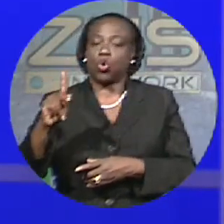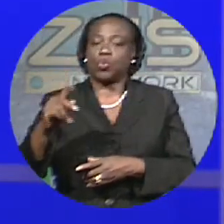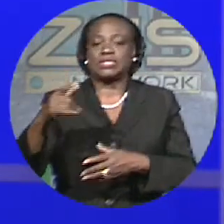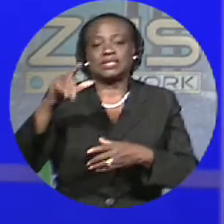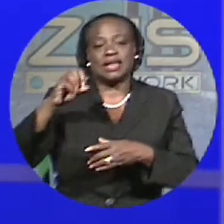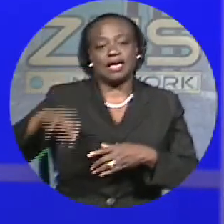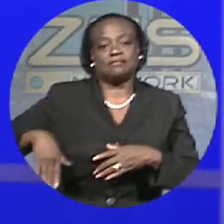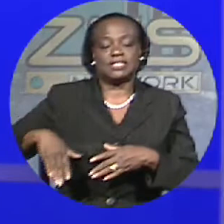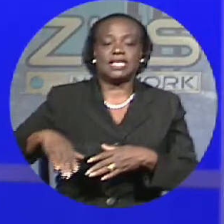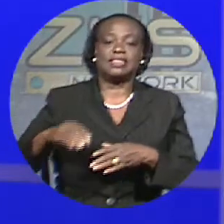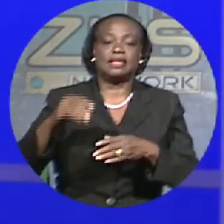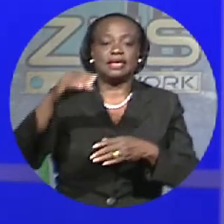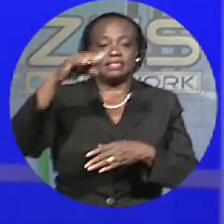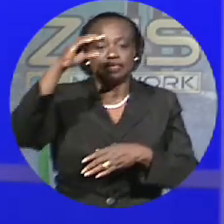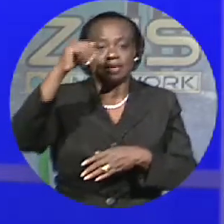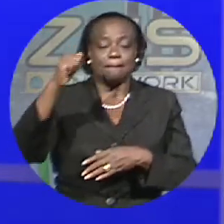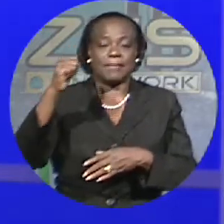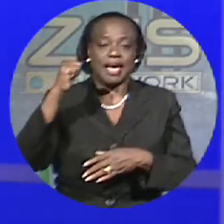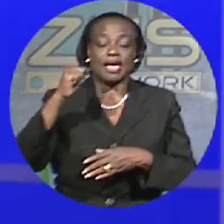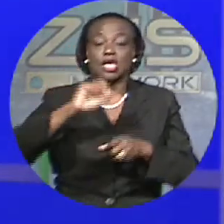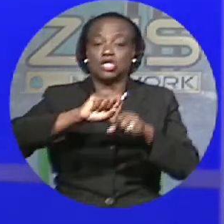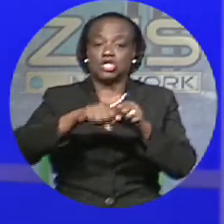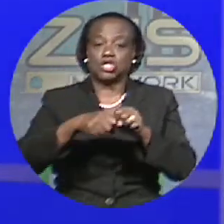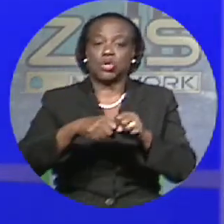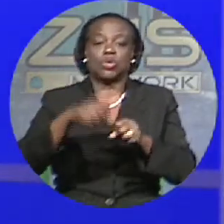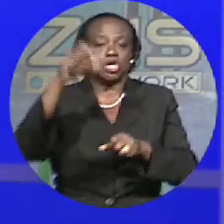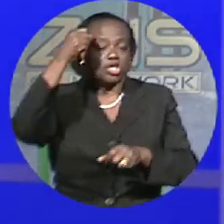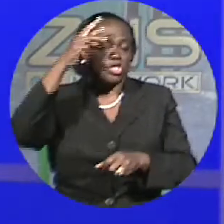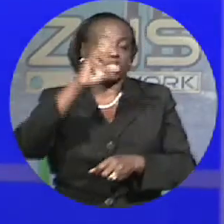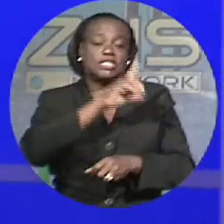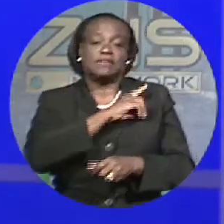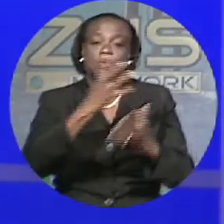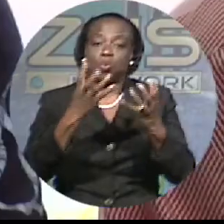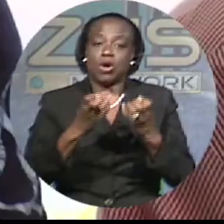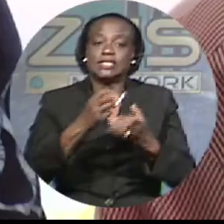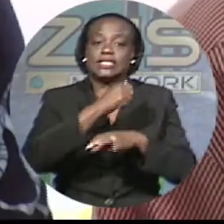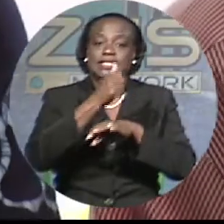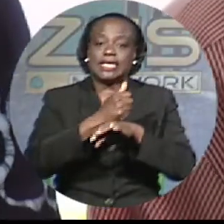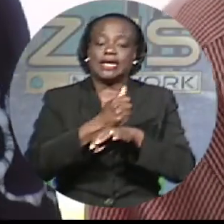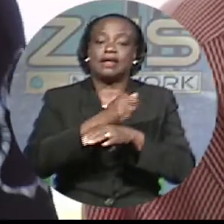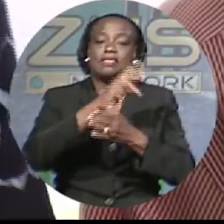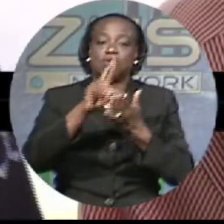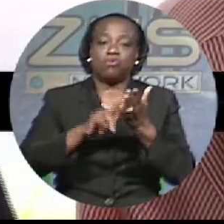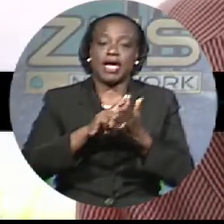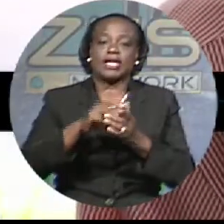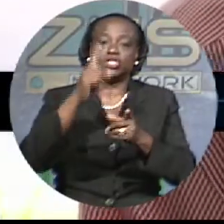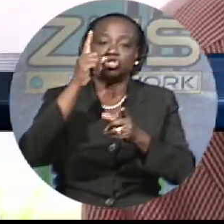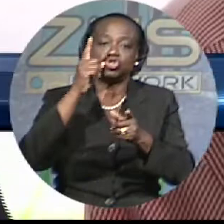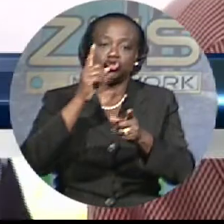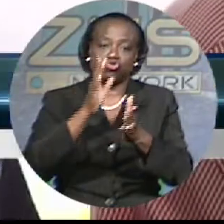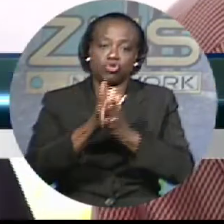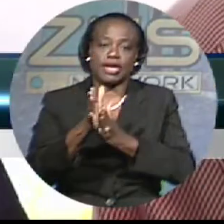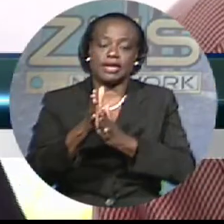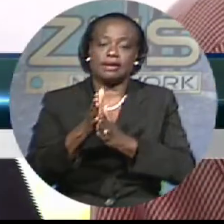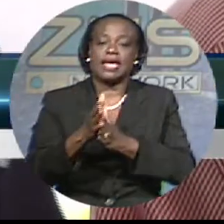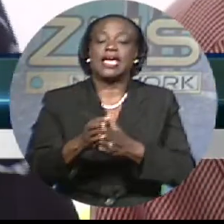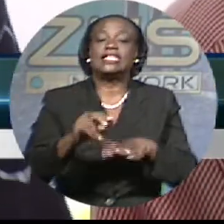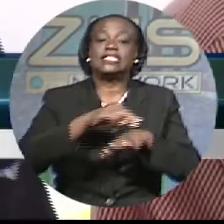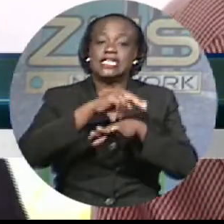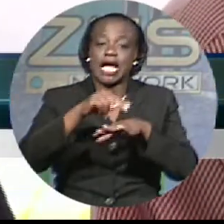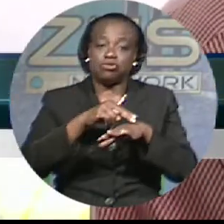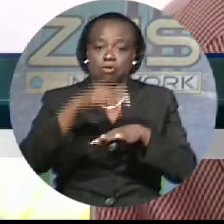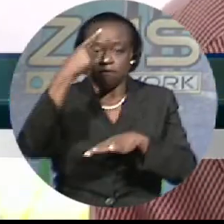background, and Sir Derwood himself wants to set the record straight. It's a natural thing for a skipper to be recognized more than a